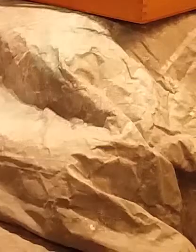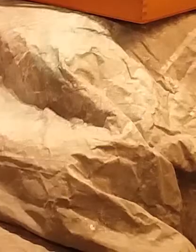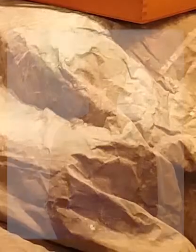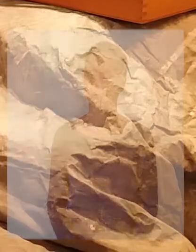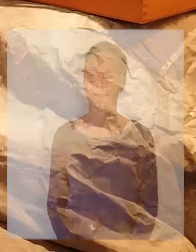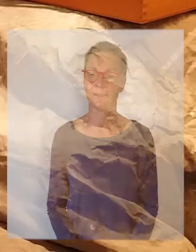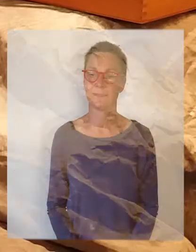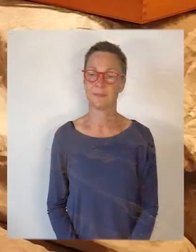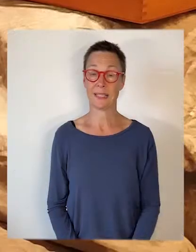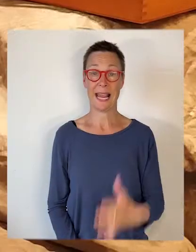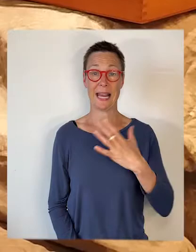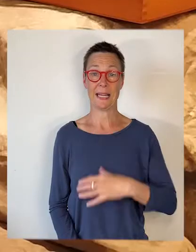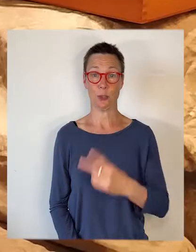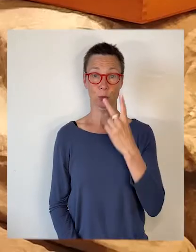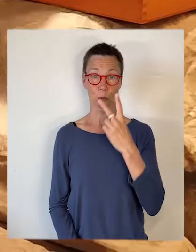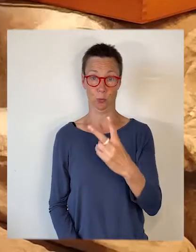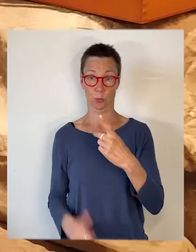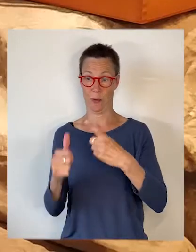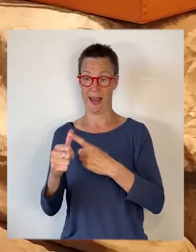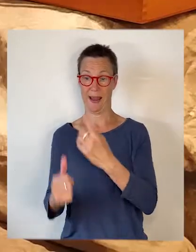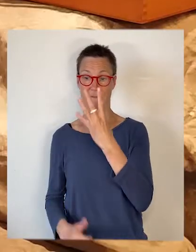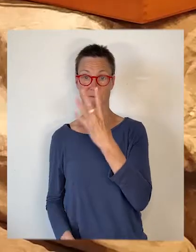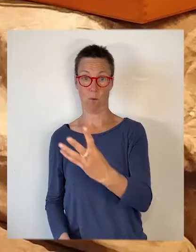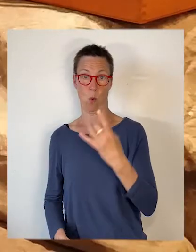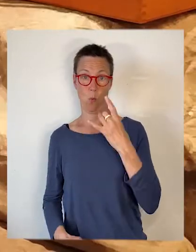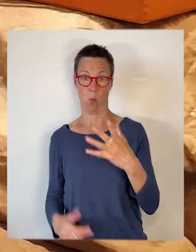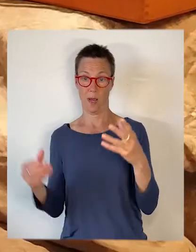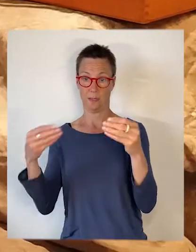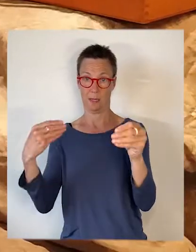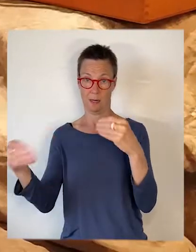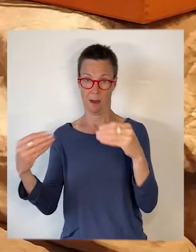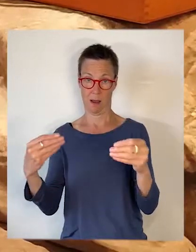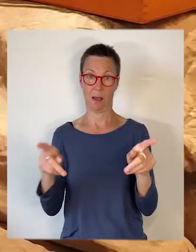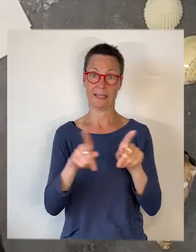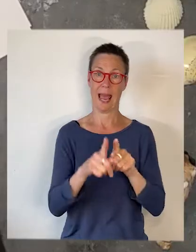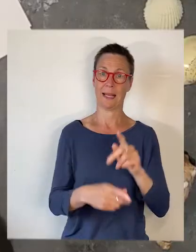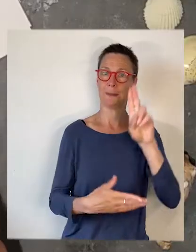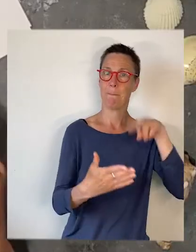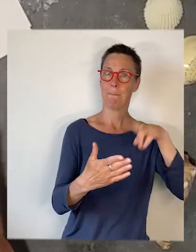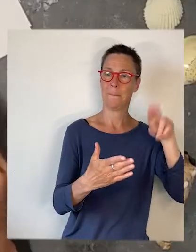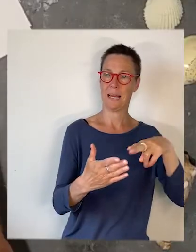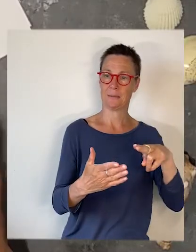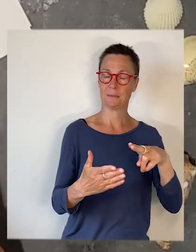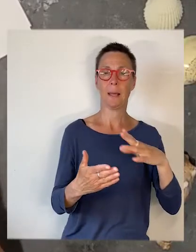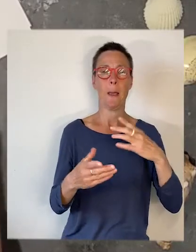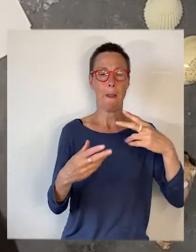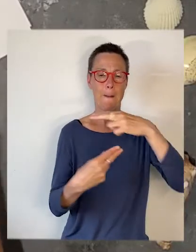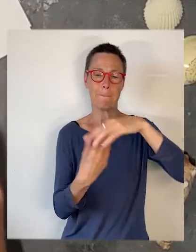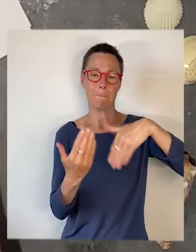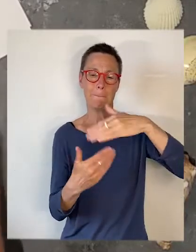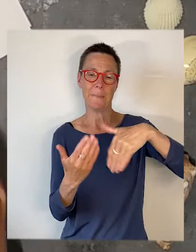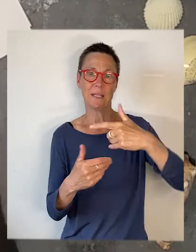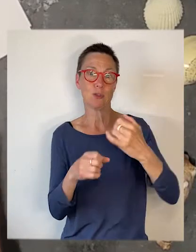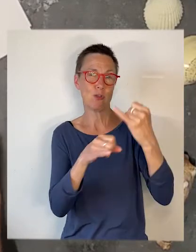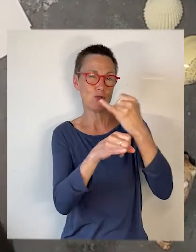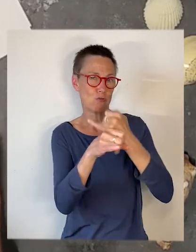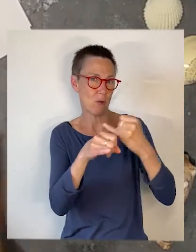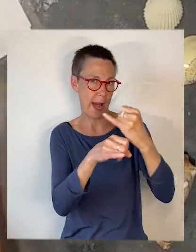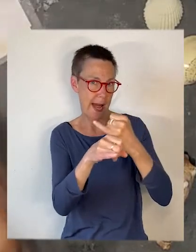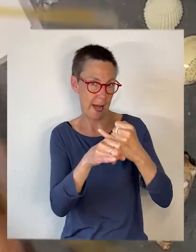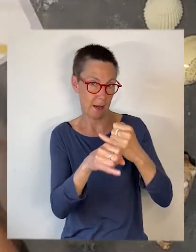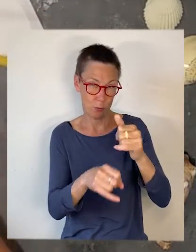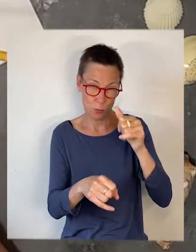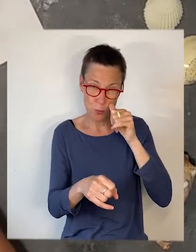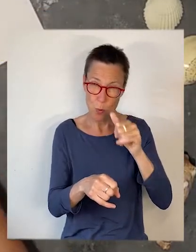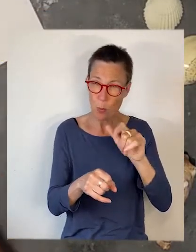So we need 2 sheets of A4 white card and some paint. You need to mix a grey paint. Do you